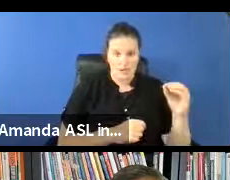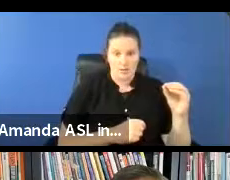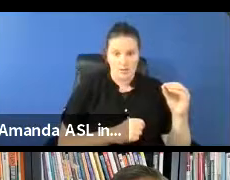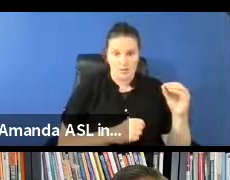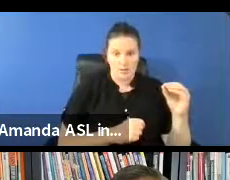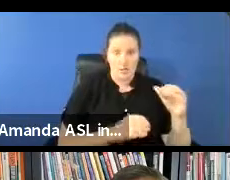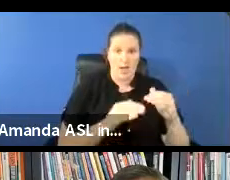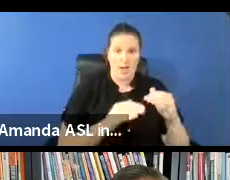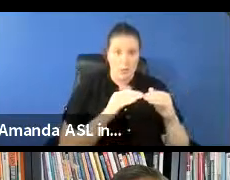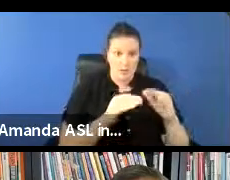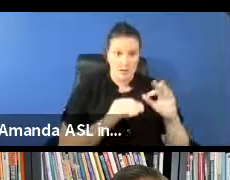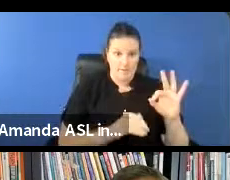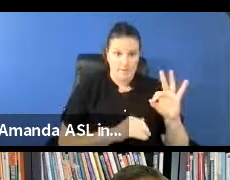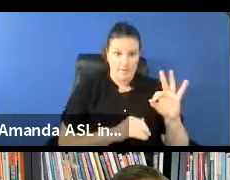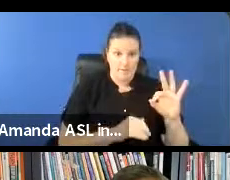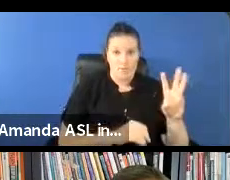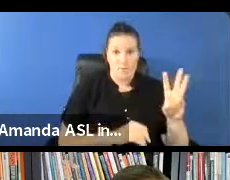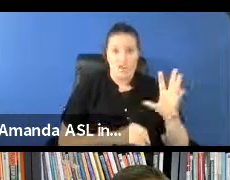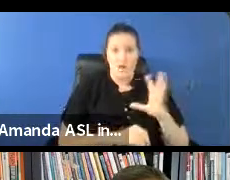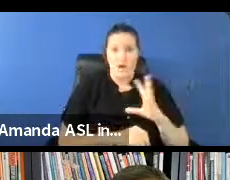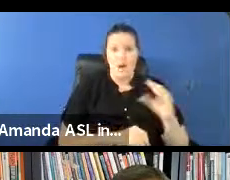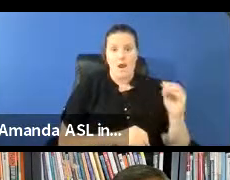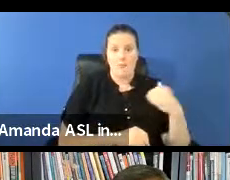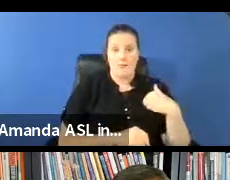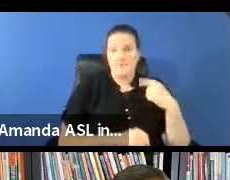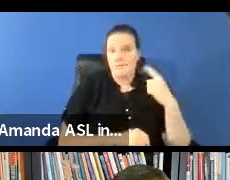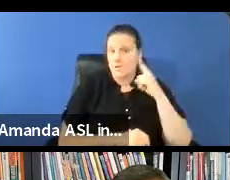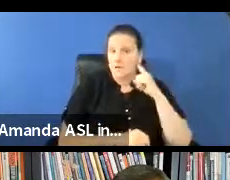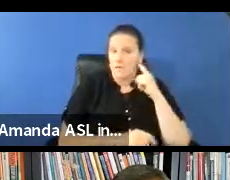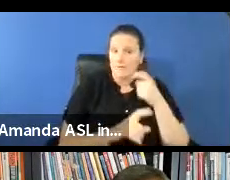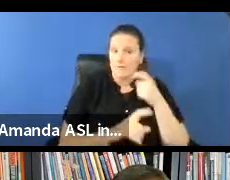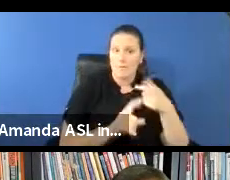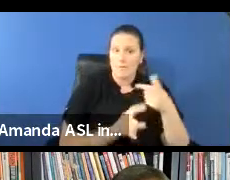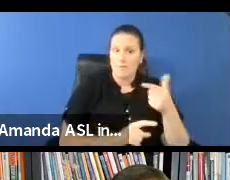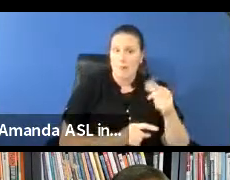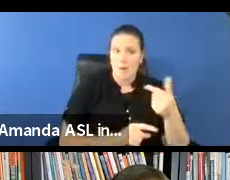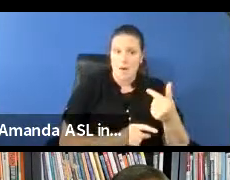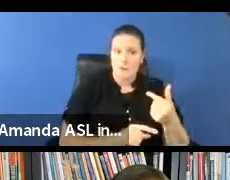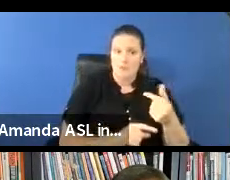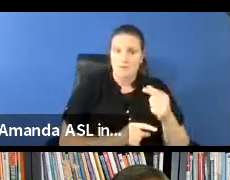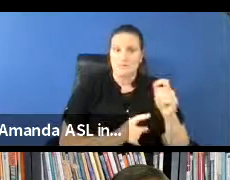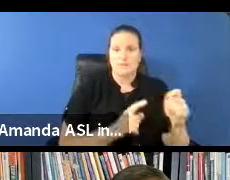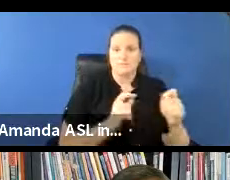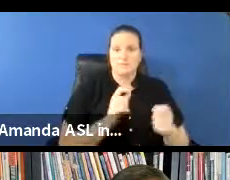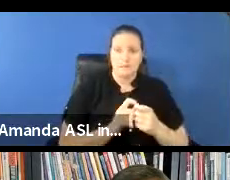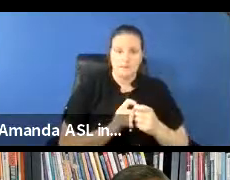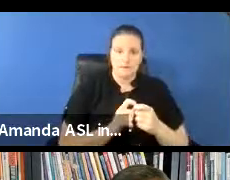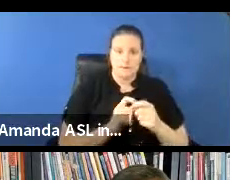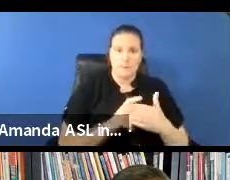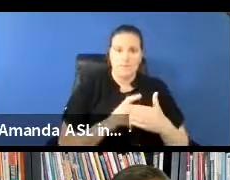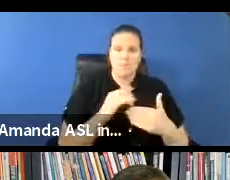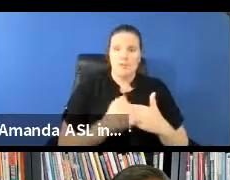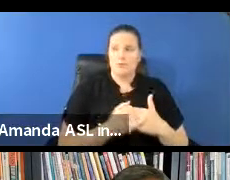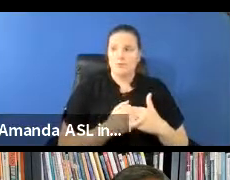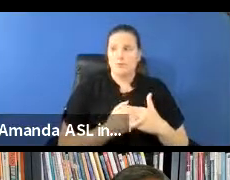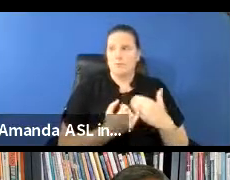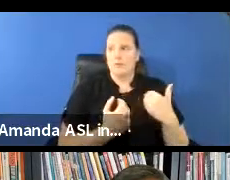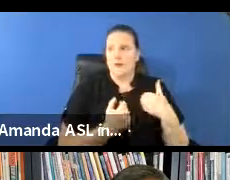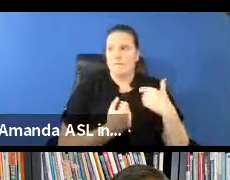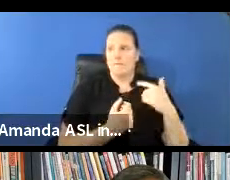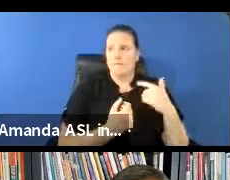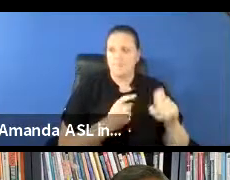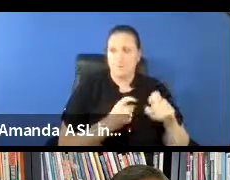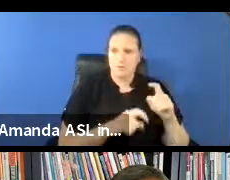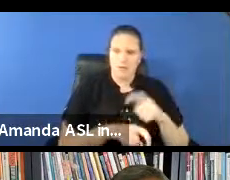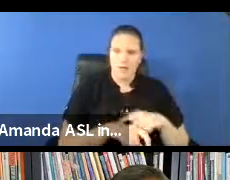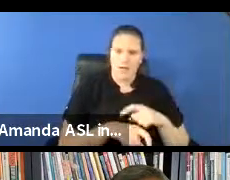equity framework, and we get to hear from Greg more specifics on the project. We have a question